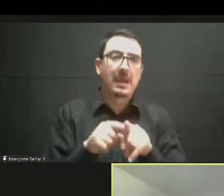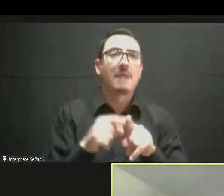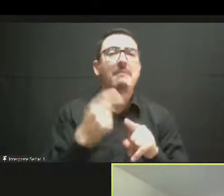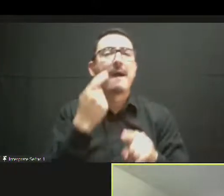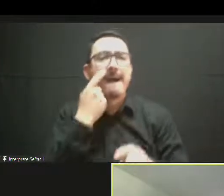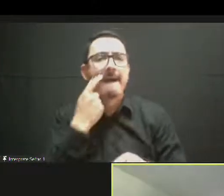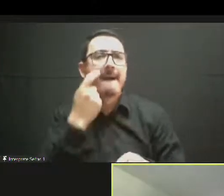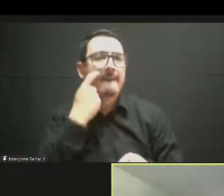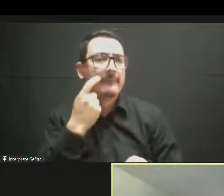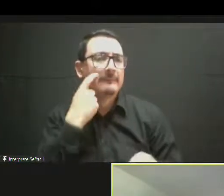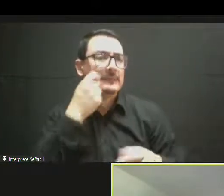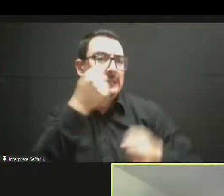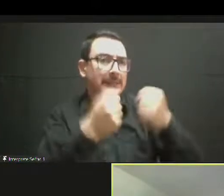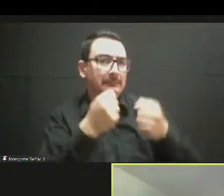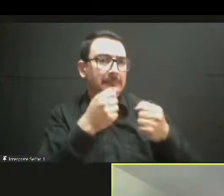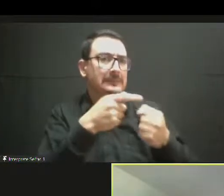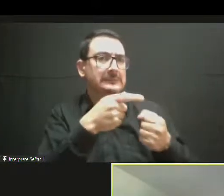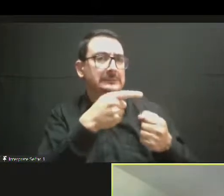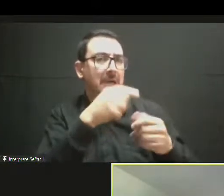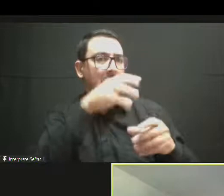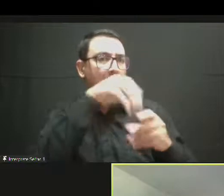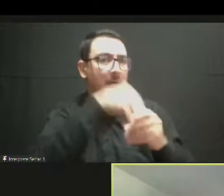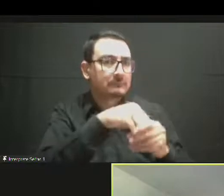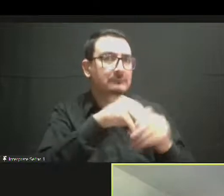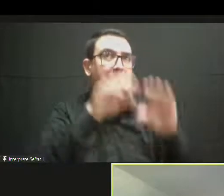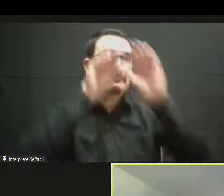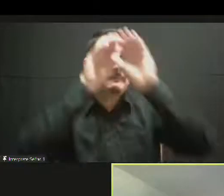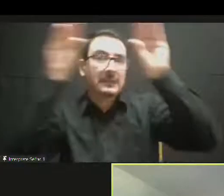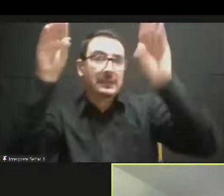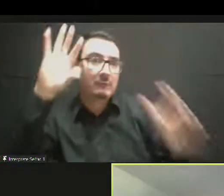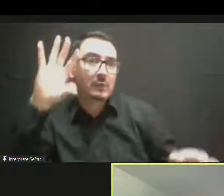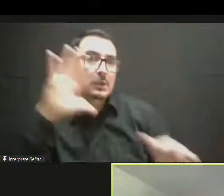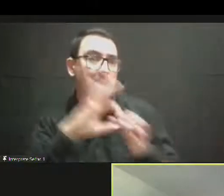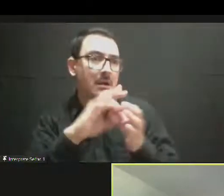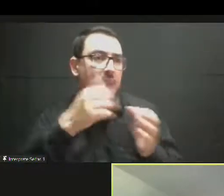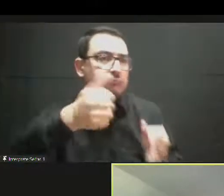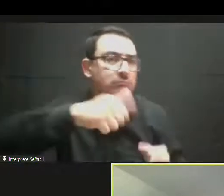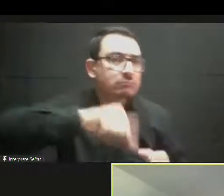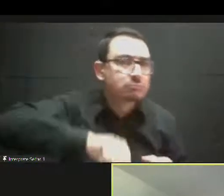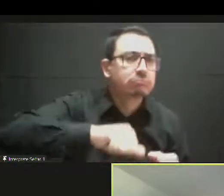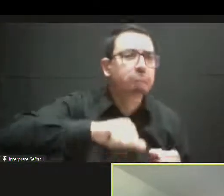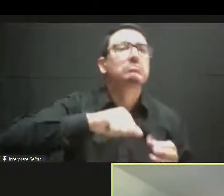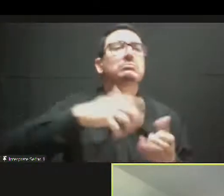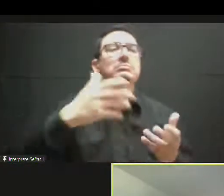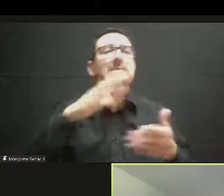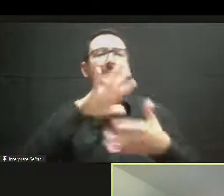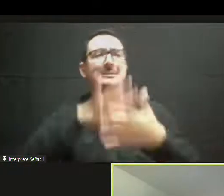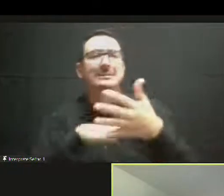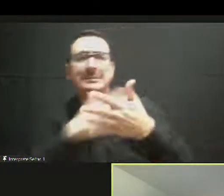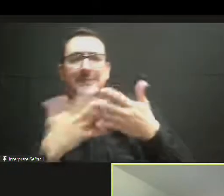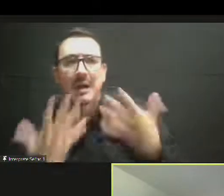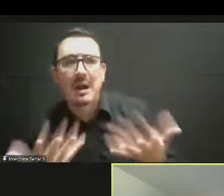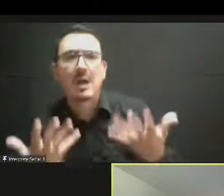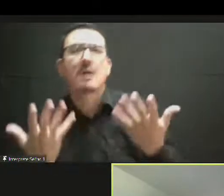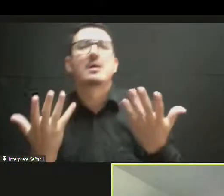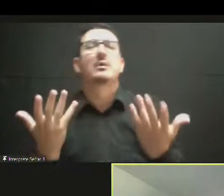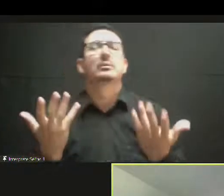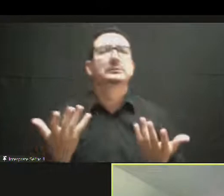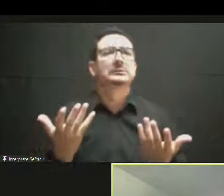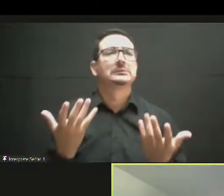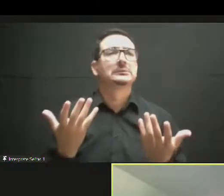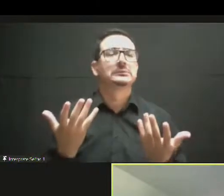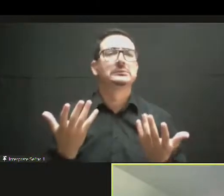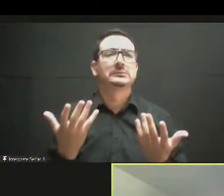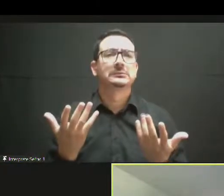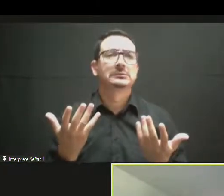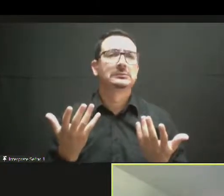skills, for technical specialization certifications, and others in order that we could cope in terms of how fast